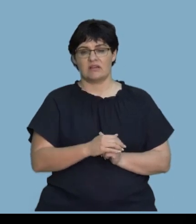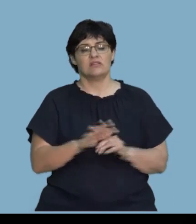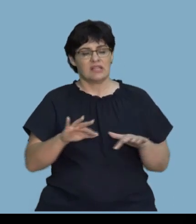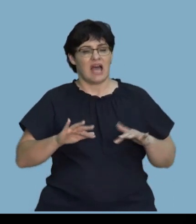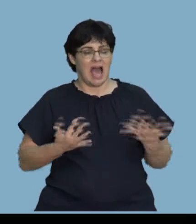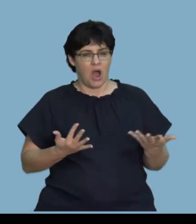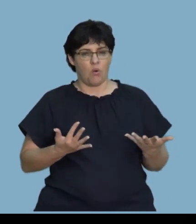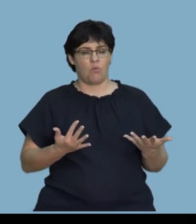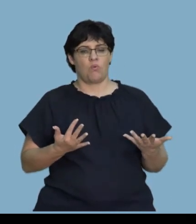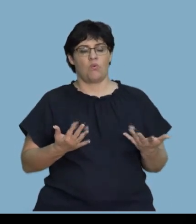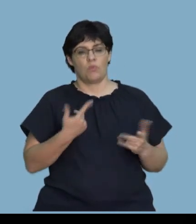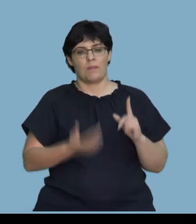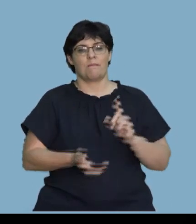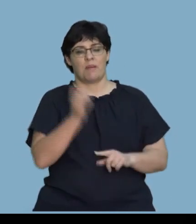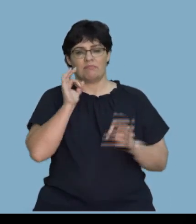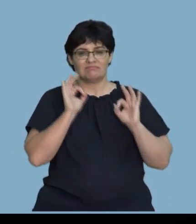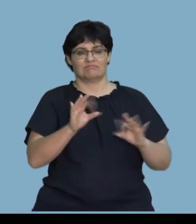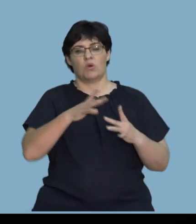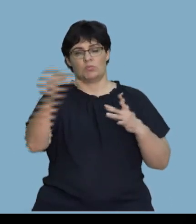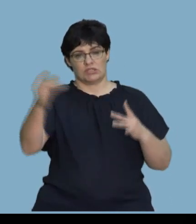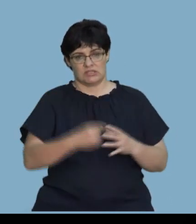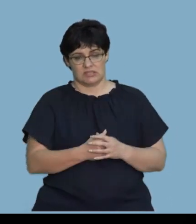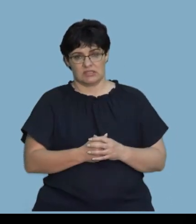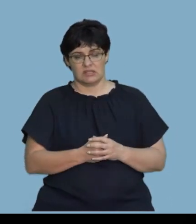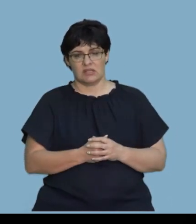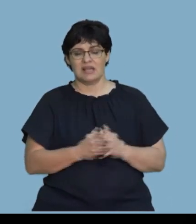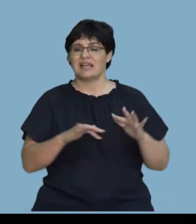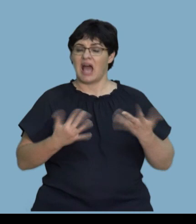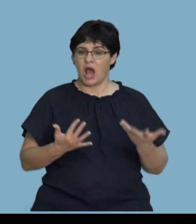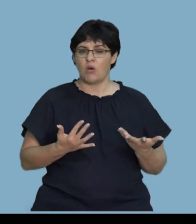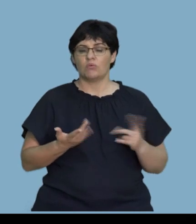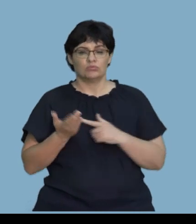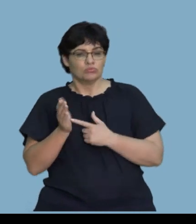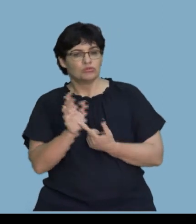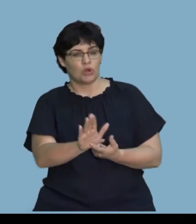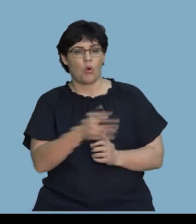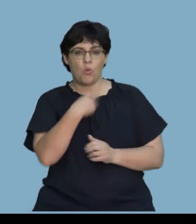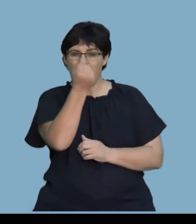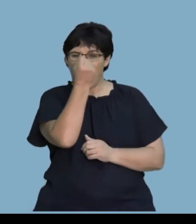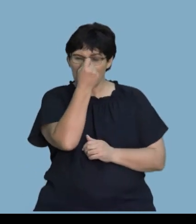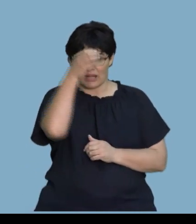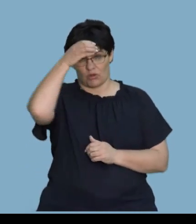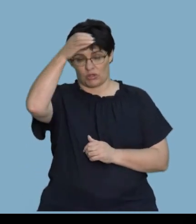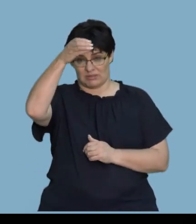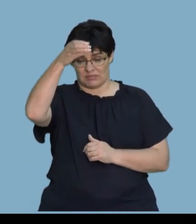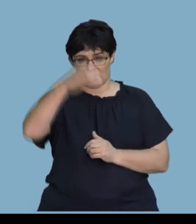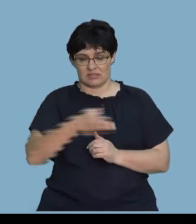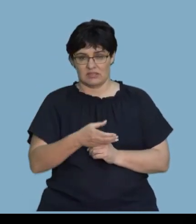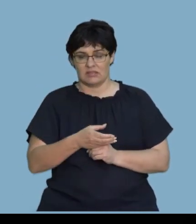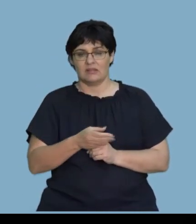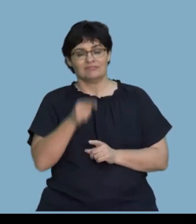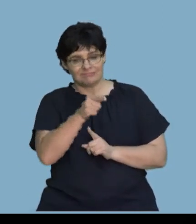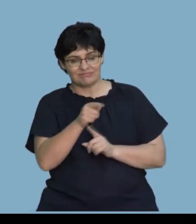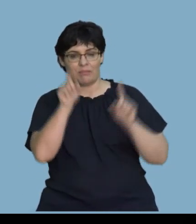how we arrived at the correct option. So it was a way of showing that we understand the concept behind